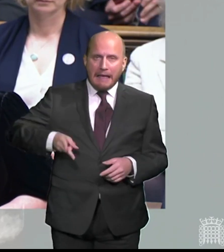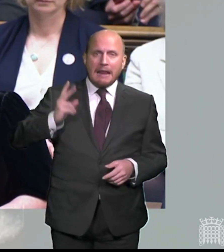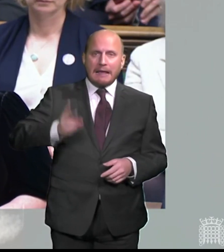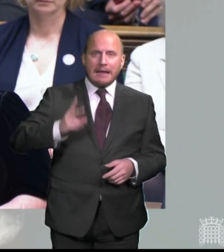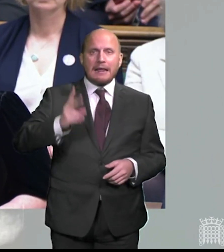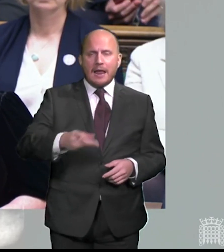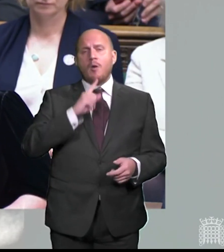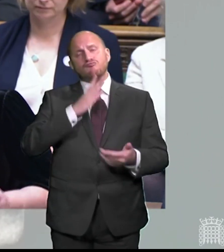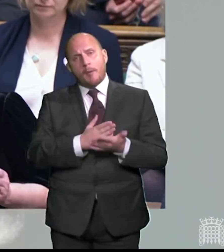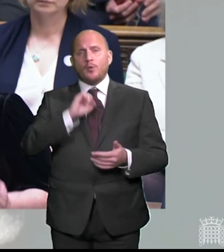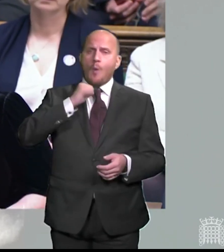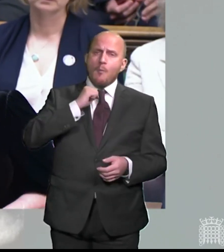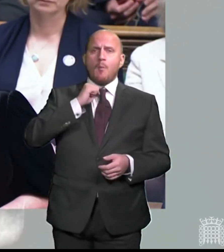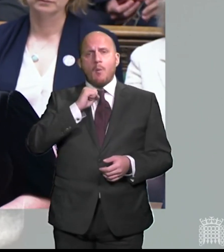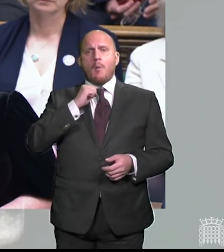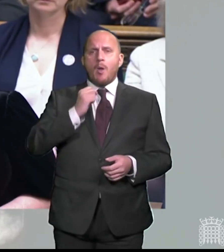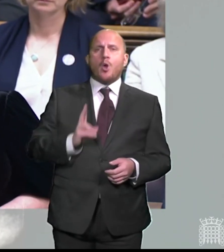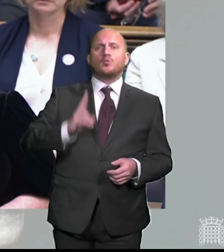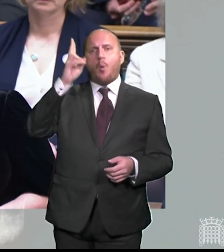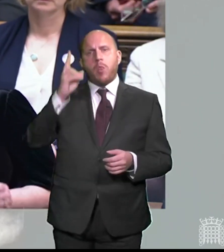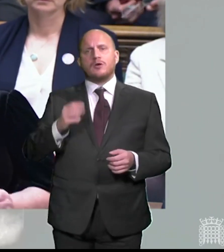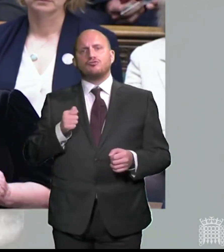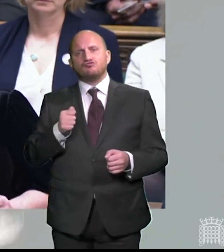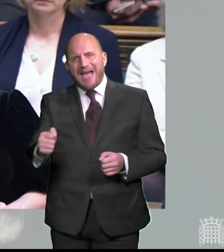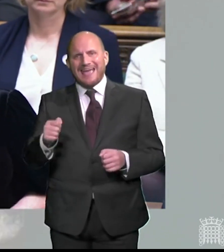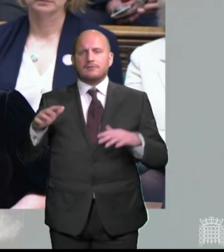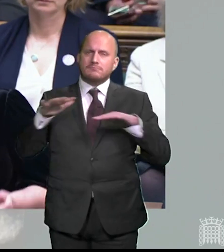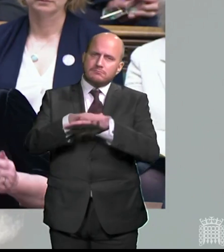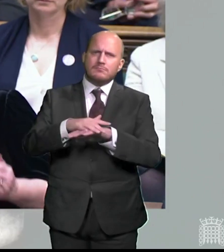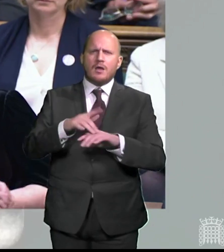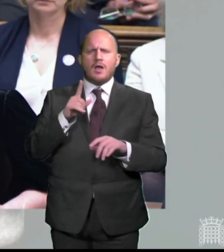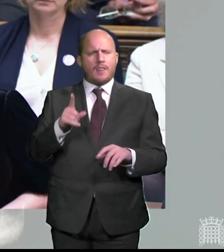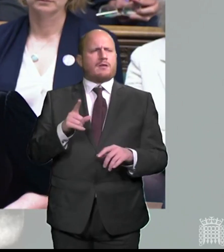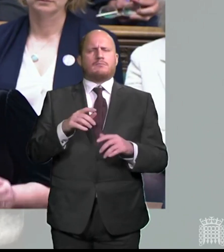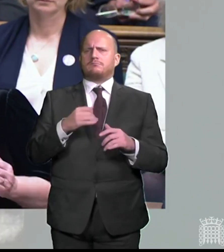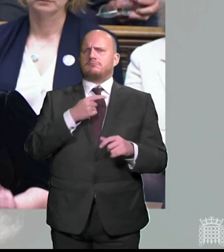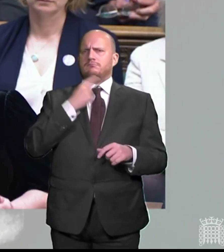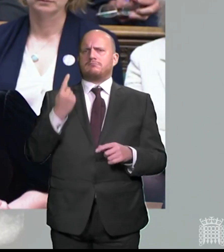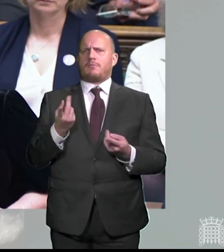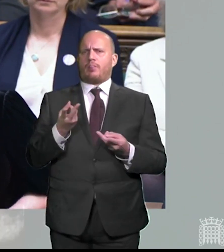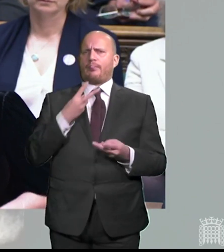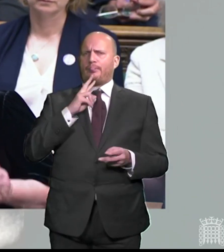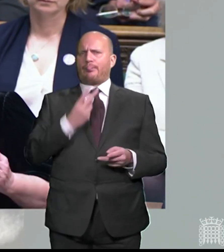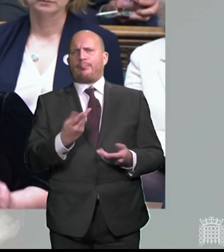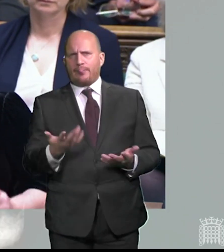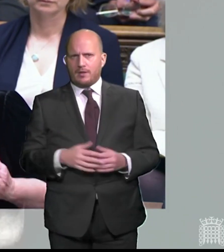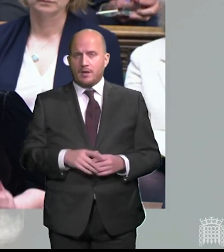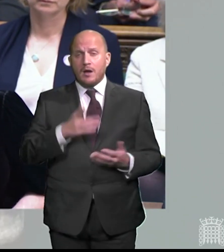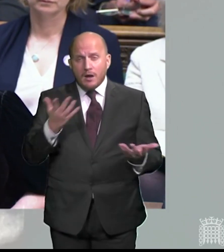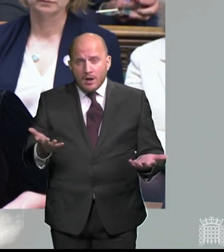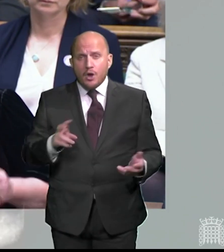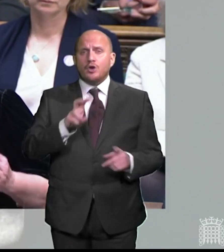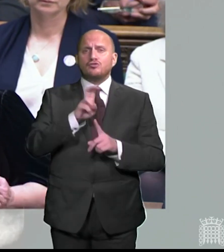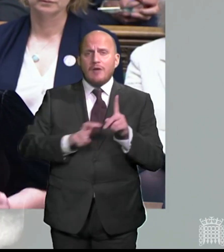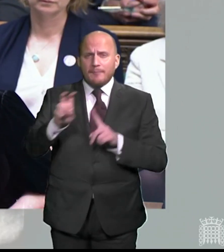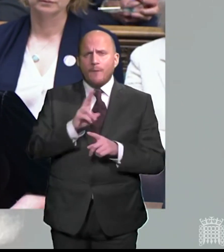they aim to beat last year's target of £500,000. Among the fabulous prizes are premium tickets to the